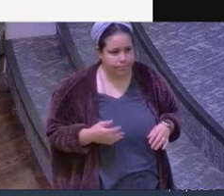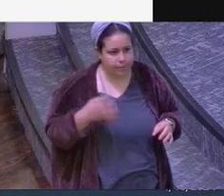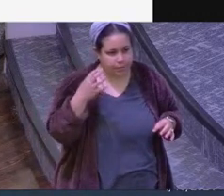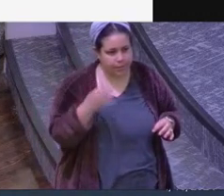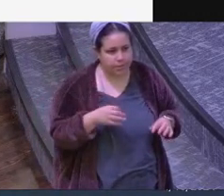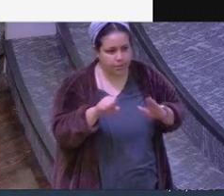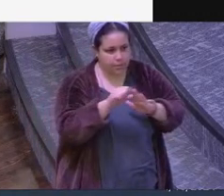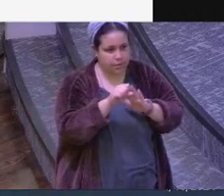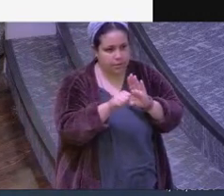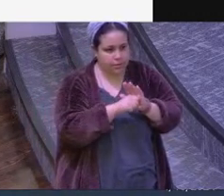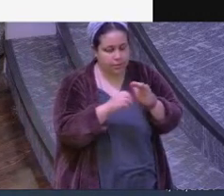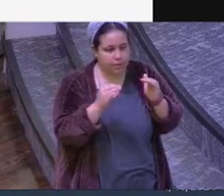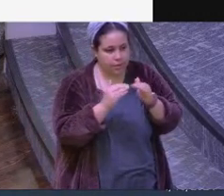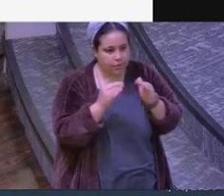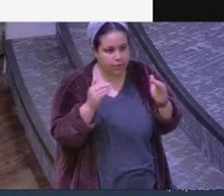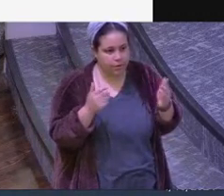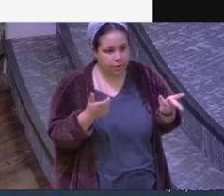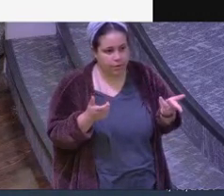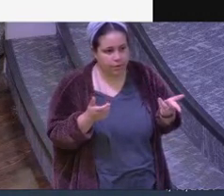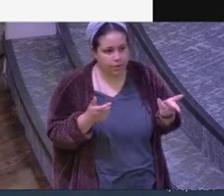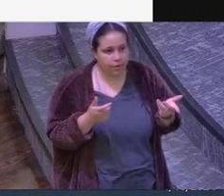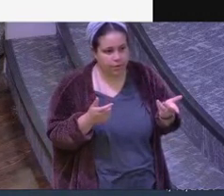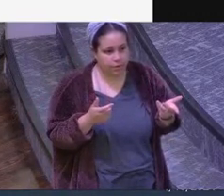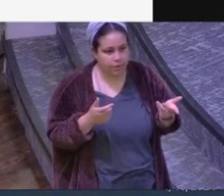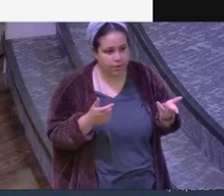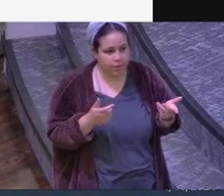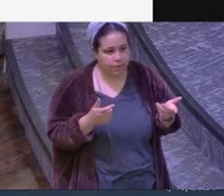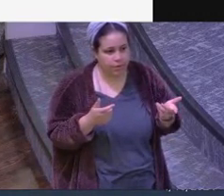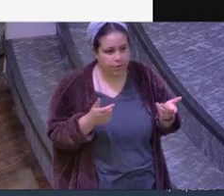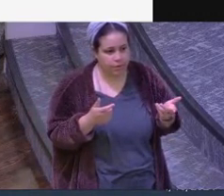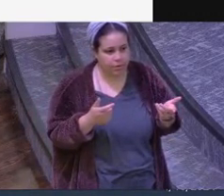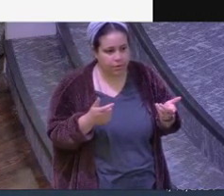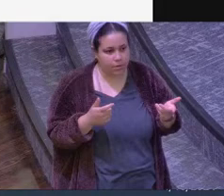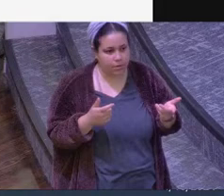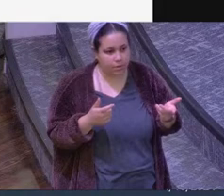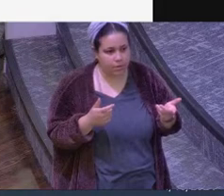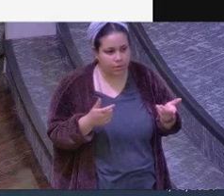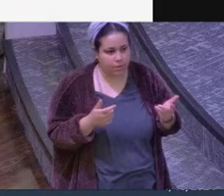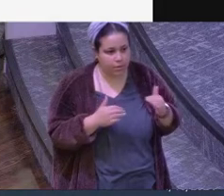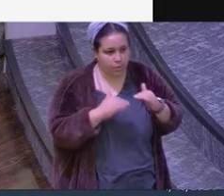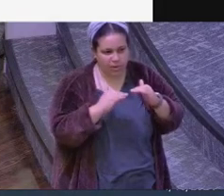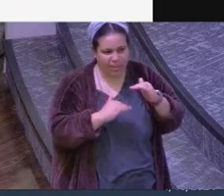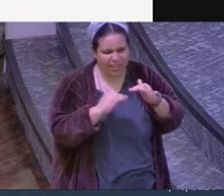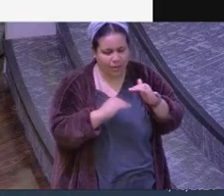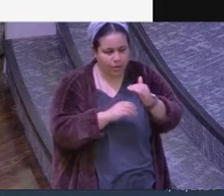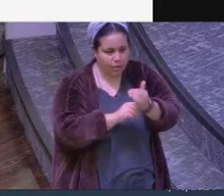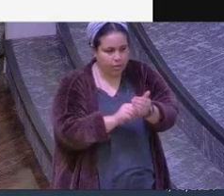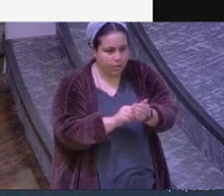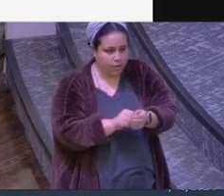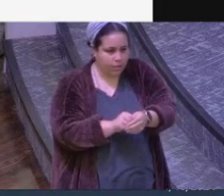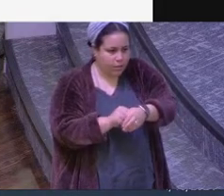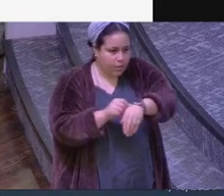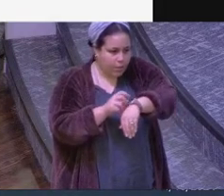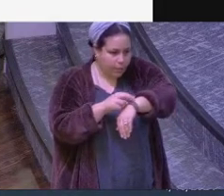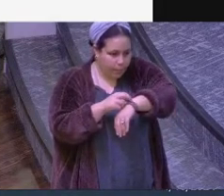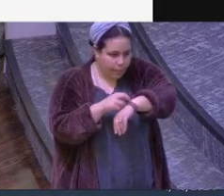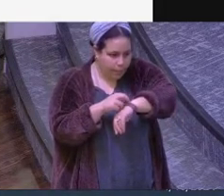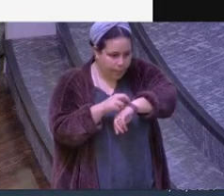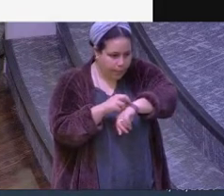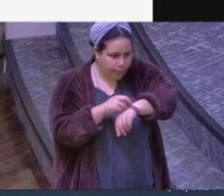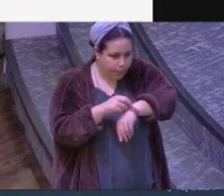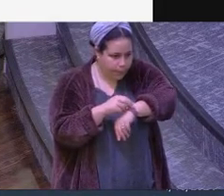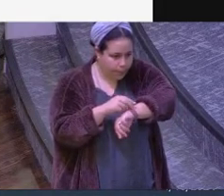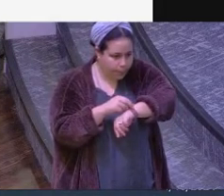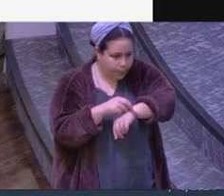level, we need to continue to kind of monitor that from our fund balance. We don't want to get it too low where we don't have room to sustain different, you